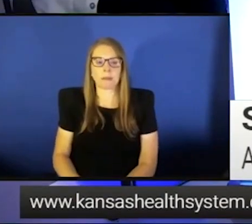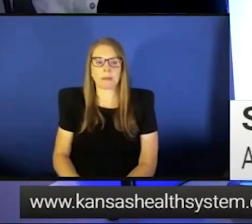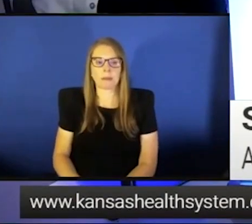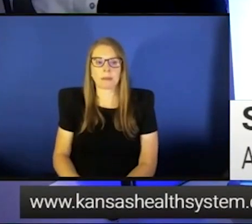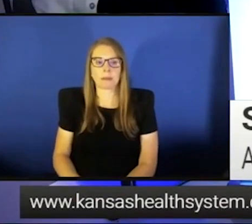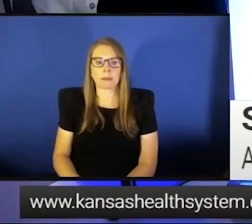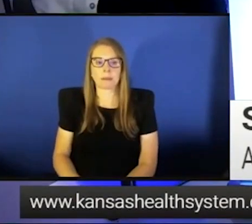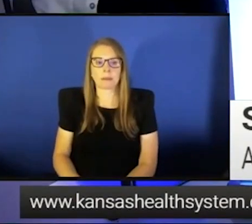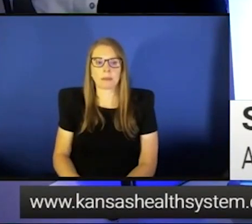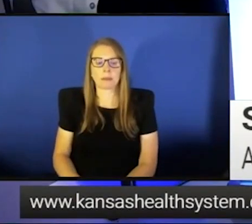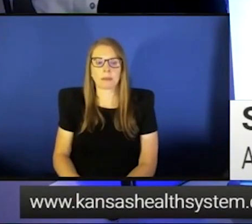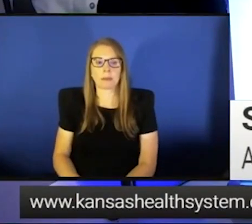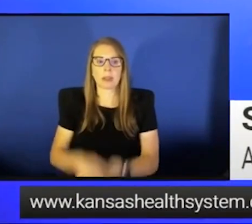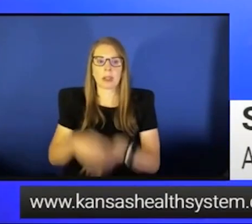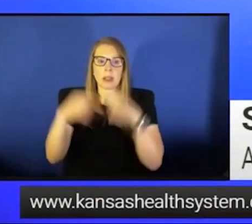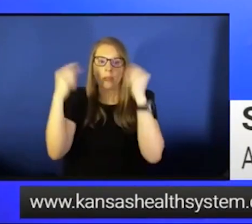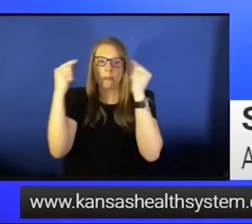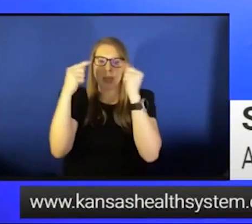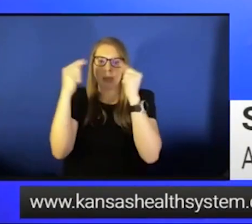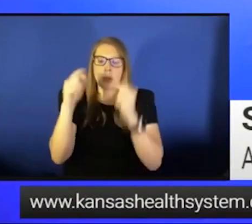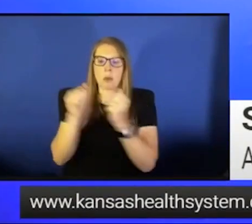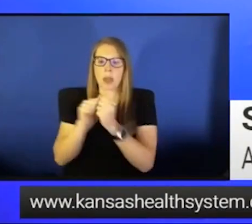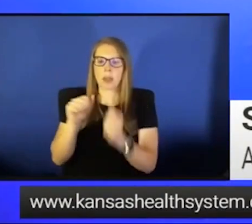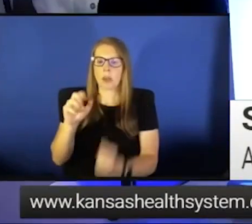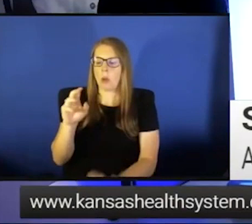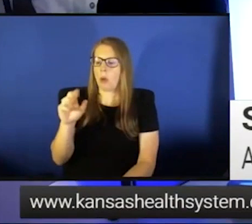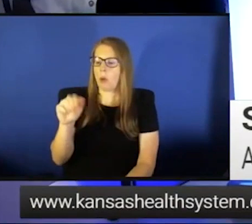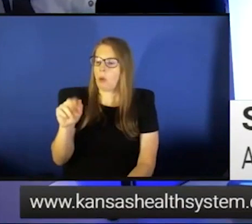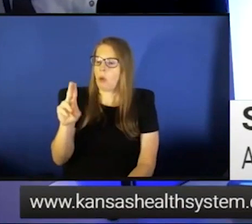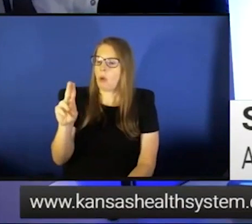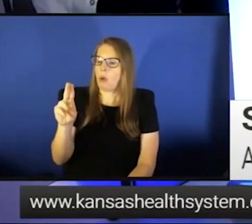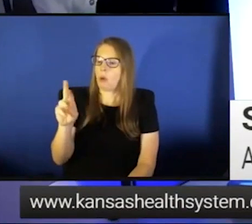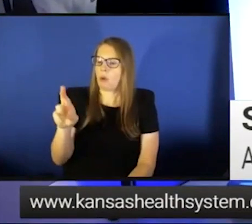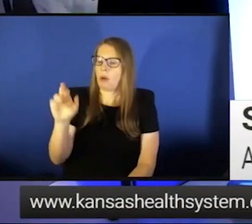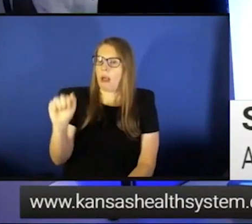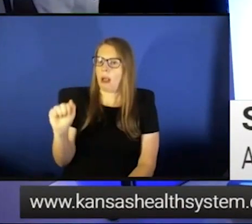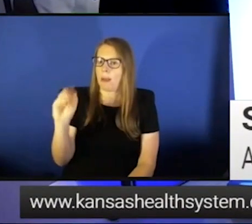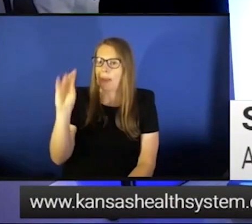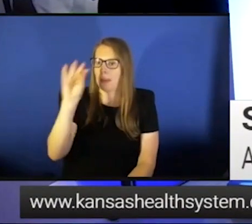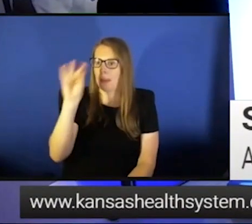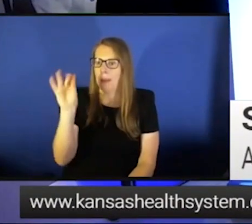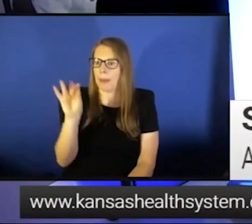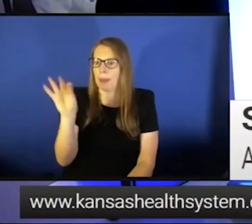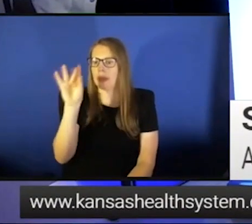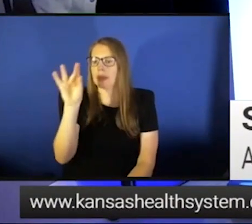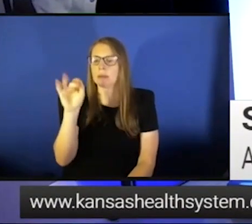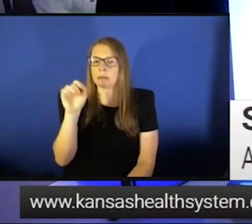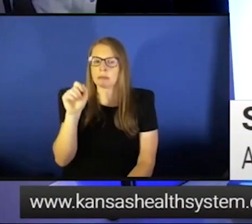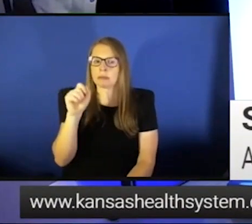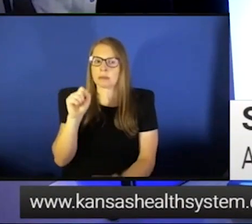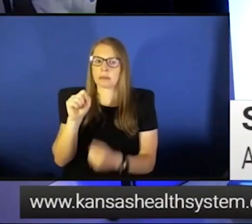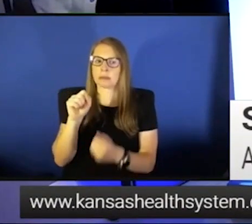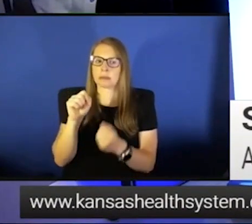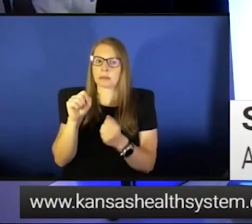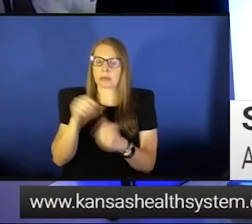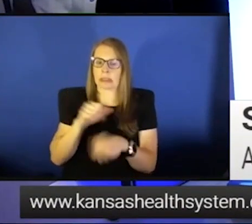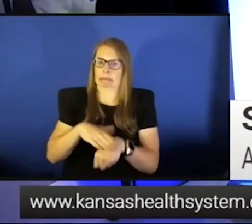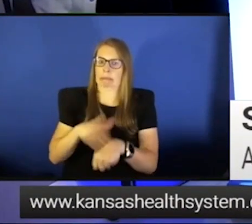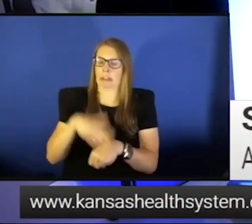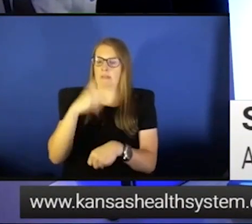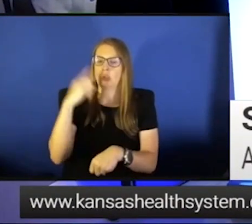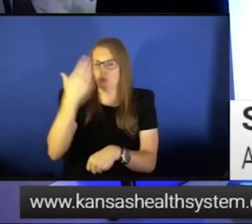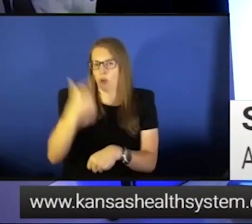be a risk factor for stroke as well. Okay, couple more. I know they're trying to wrap me up, but I got a couple more good questions, and then I'm going to let you folks get back to